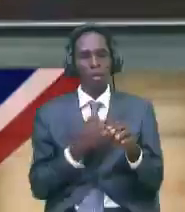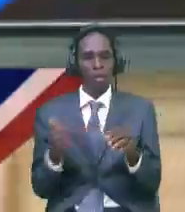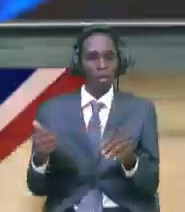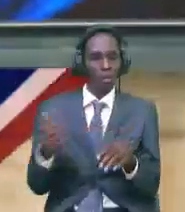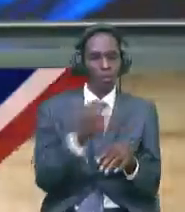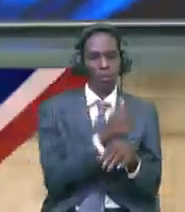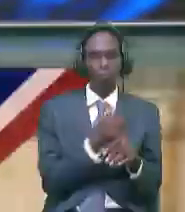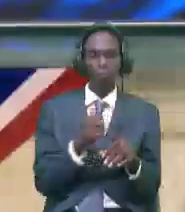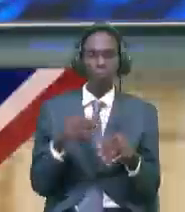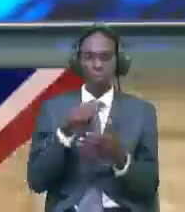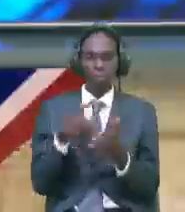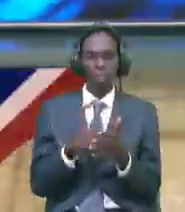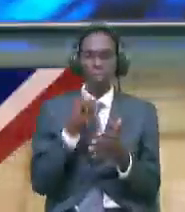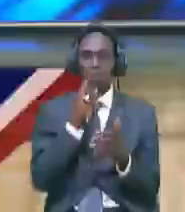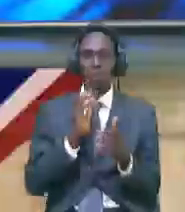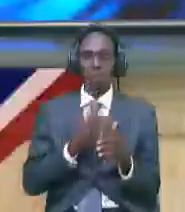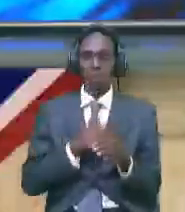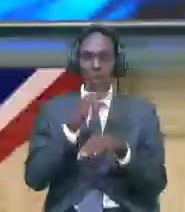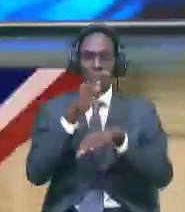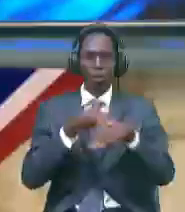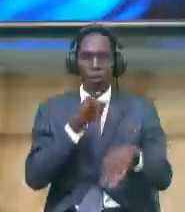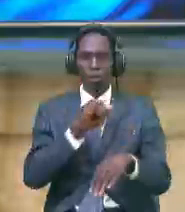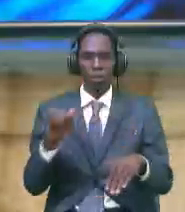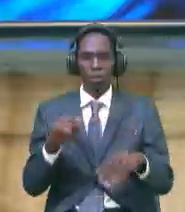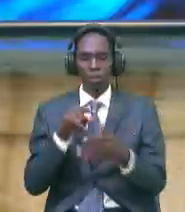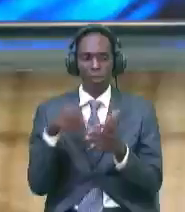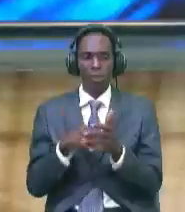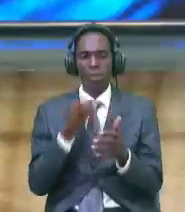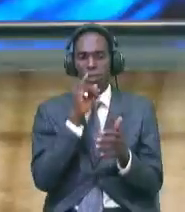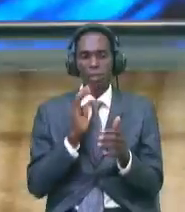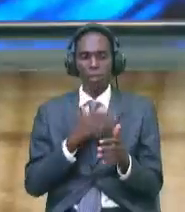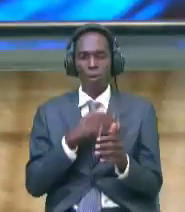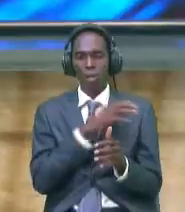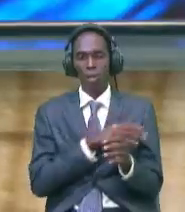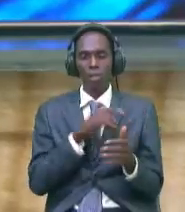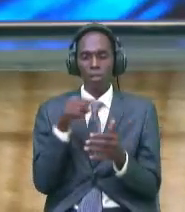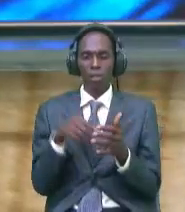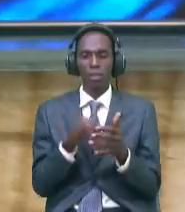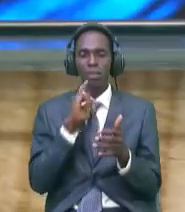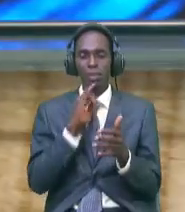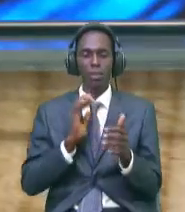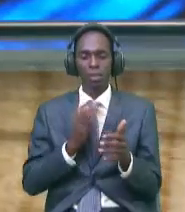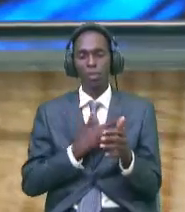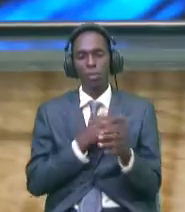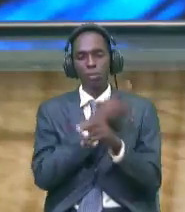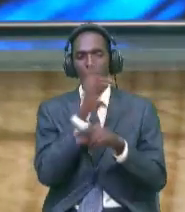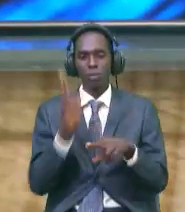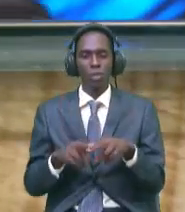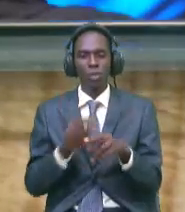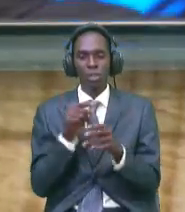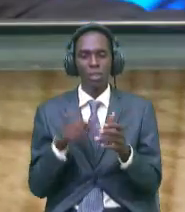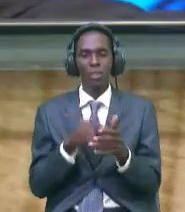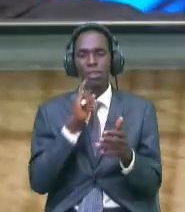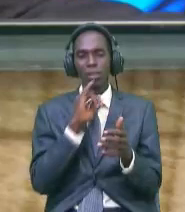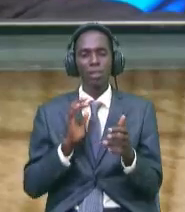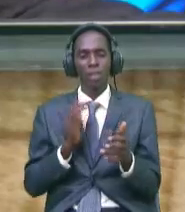our calling, and this is our character, and this is our nature, and this is our behavior,